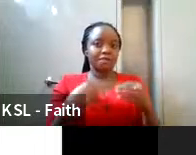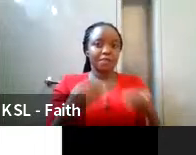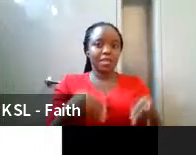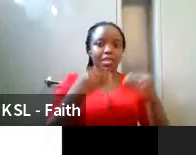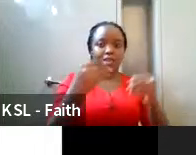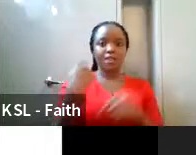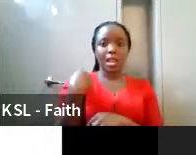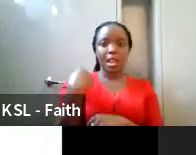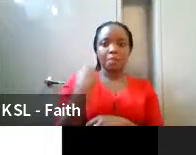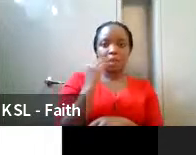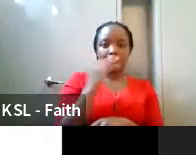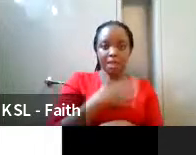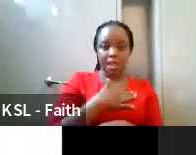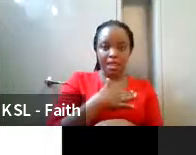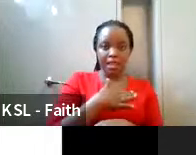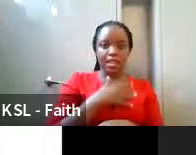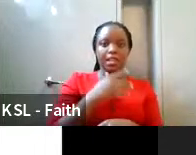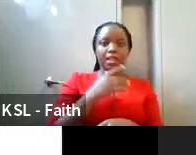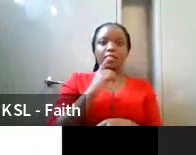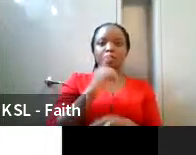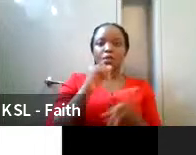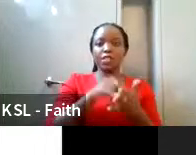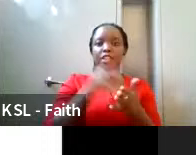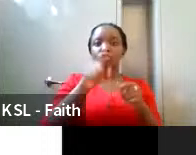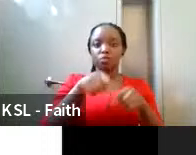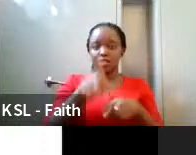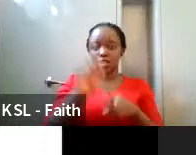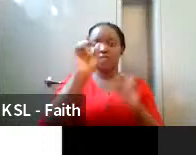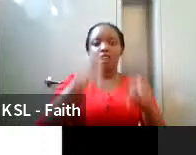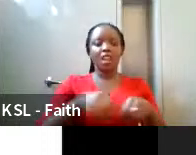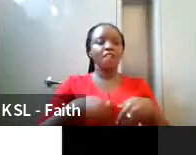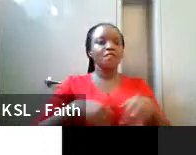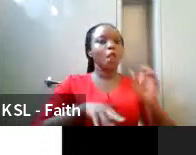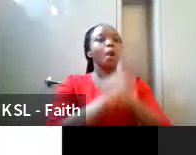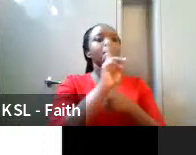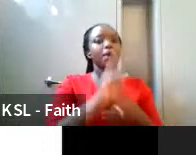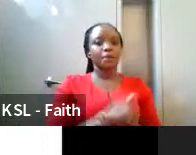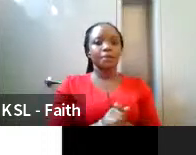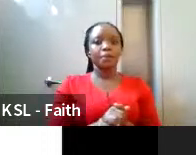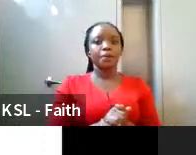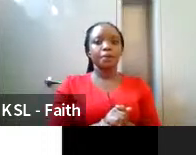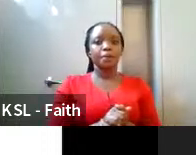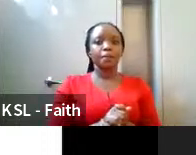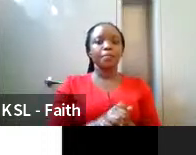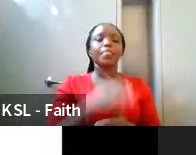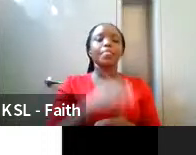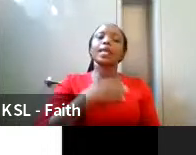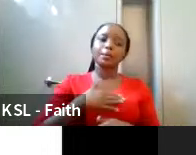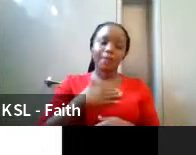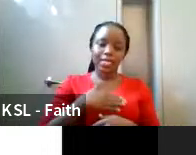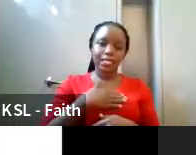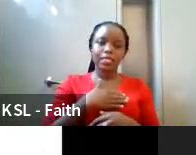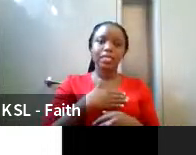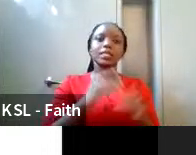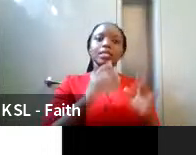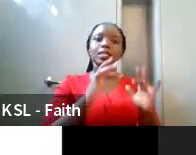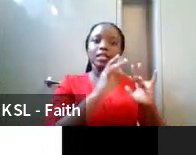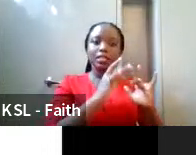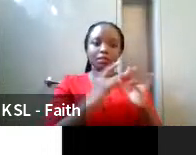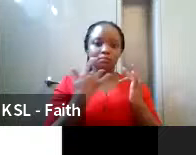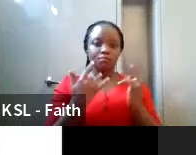number so that you guys can follow up on it. Okay, otherwise, just please just do